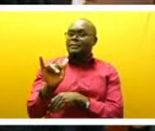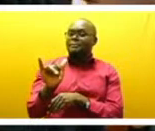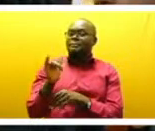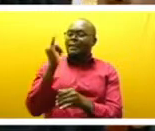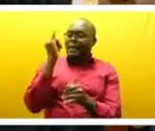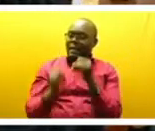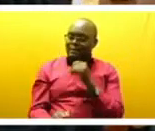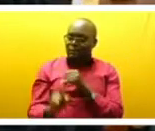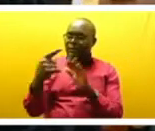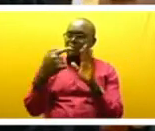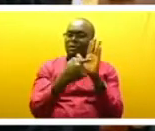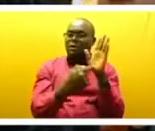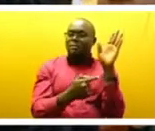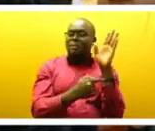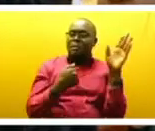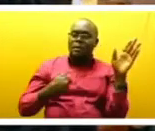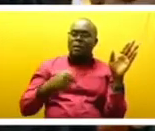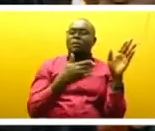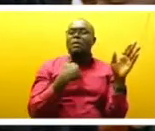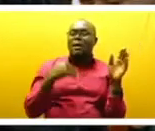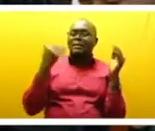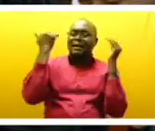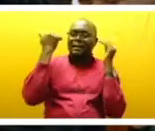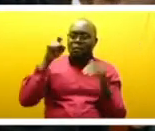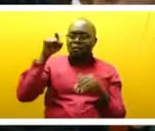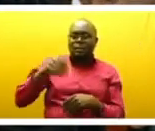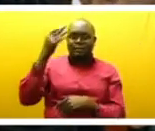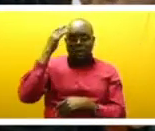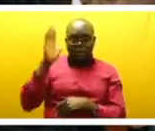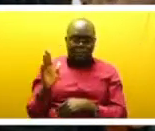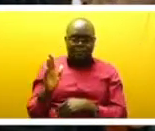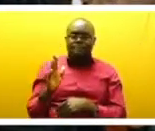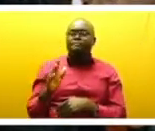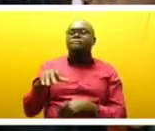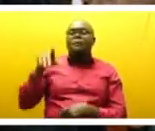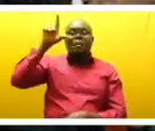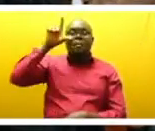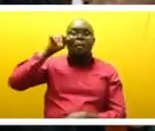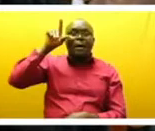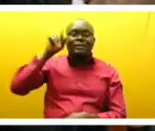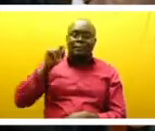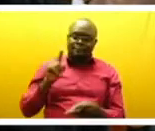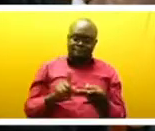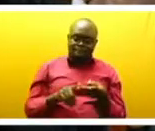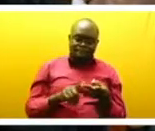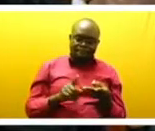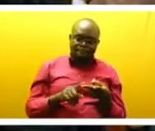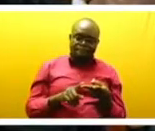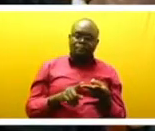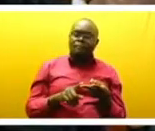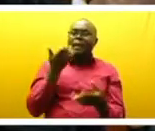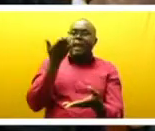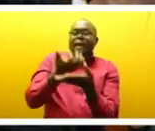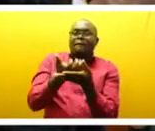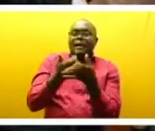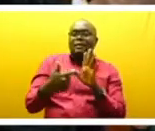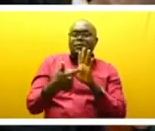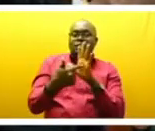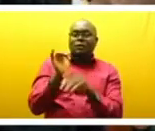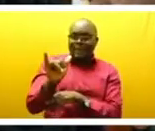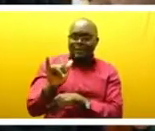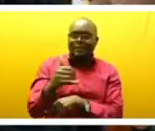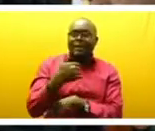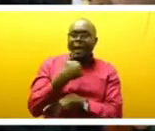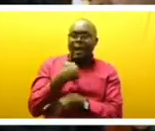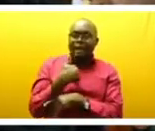on this point, we want the court also to consider that, at least in respect of Mombasa, and our evidence has shown that there was